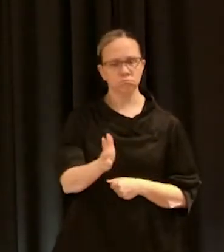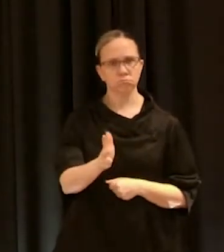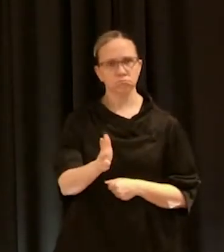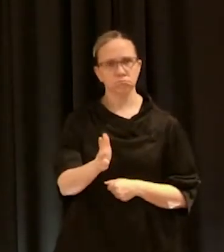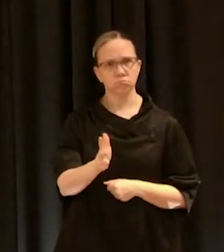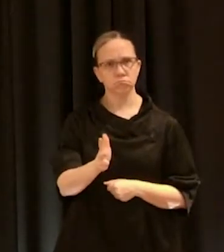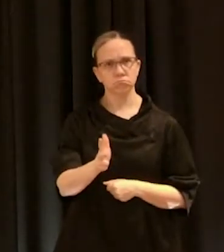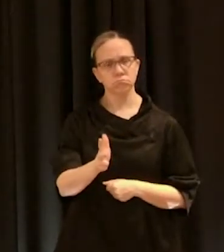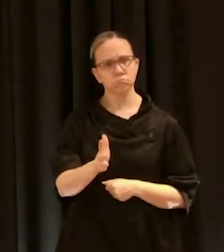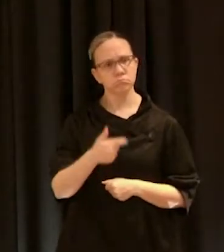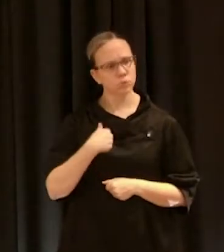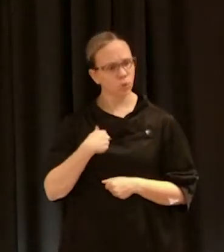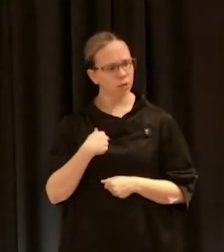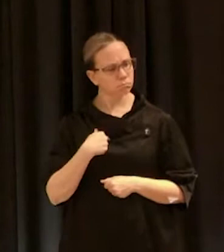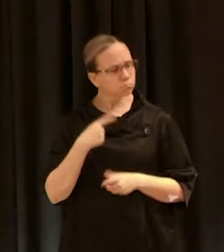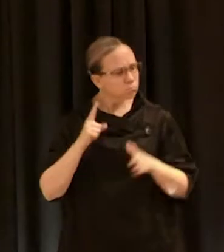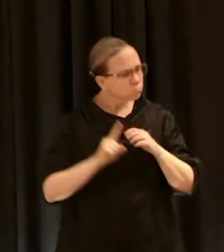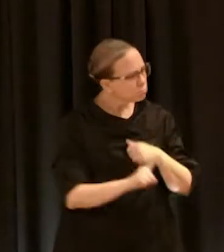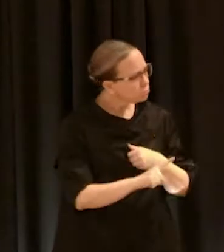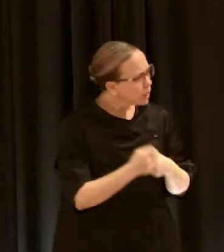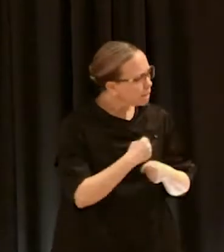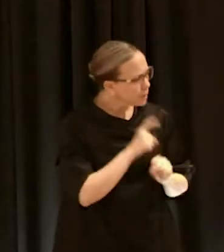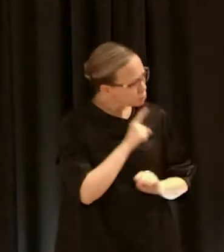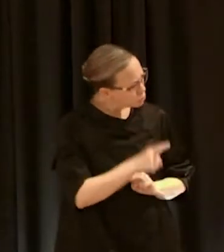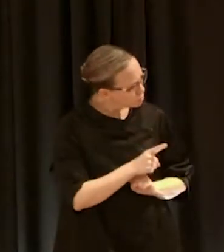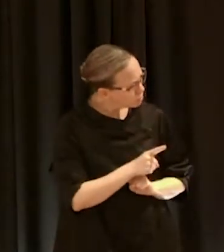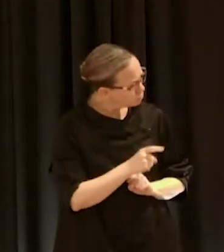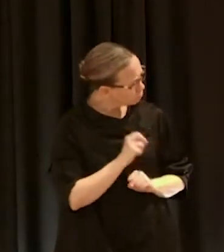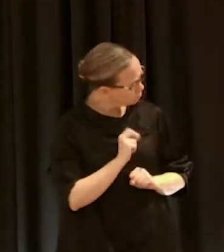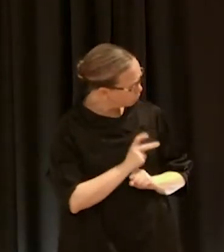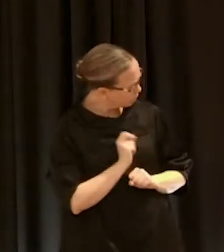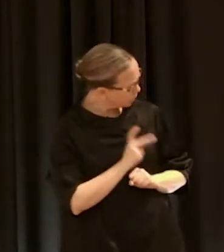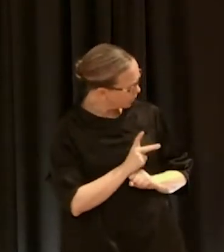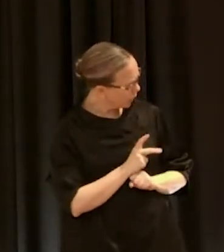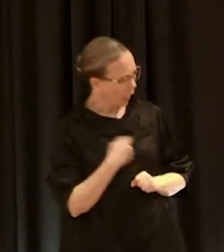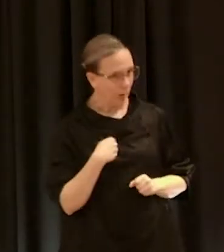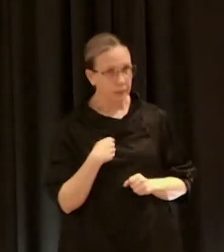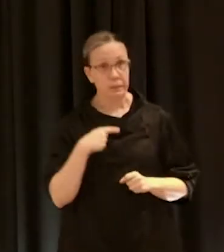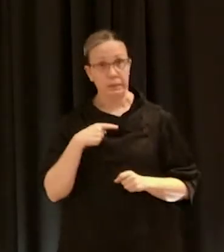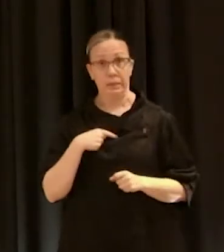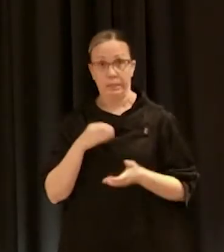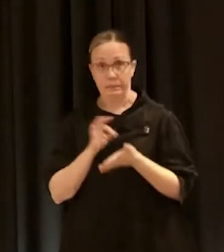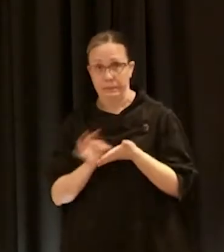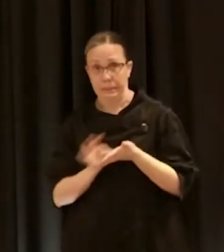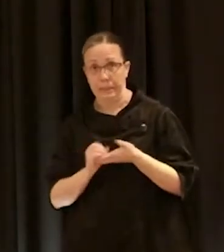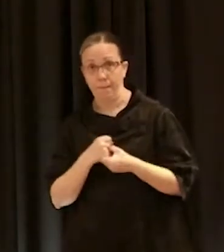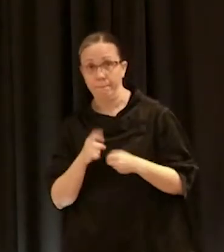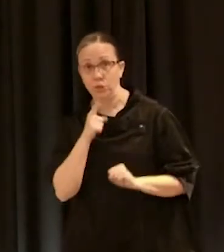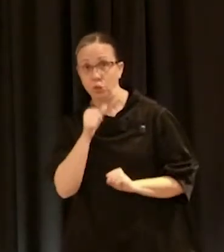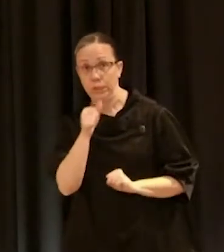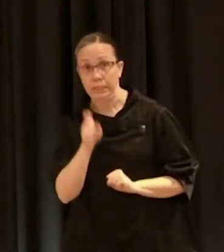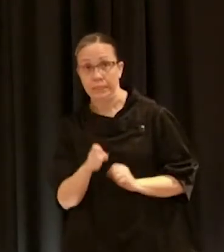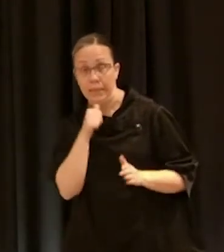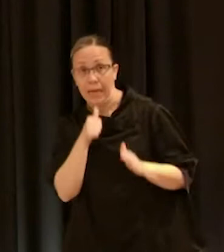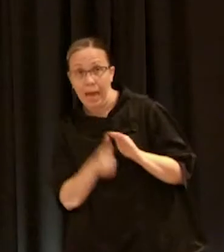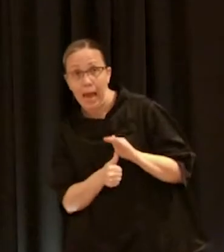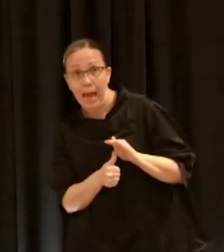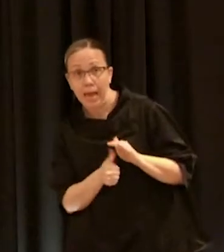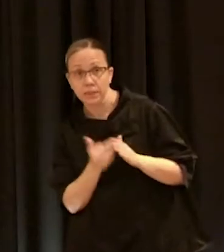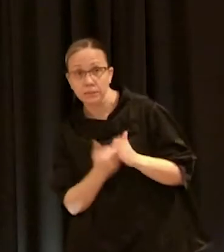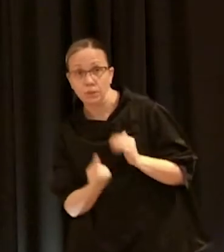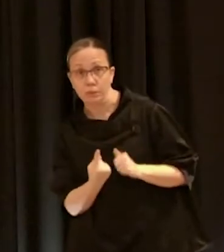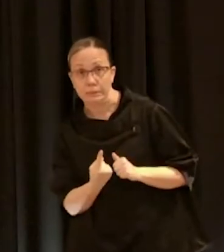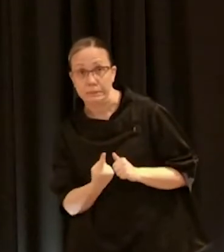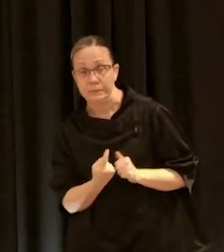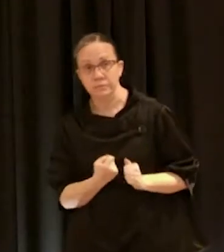canopy, and so I went out there to make sure that we're okay. I quickly counted everybody's head to make sure that we didn't need to hide anybody in a broom